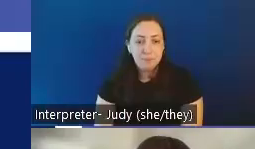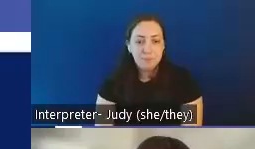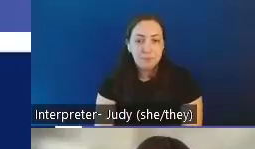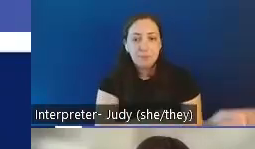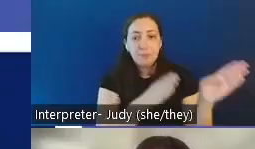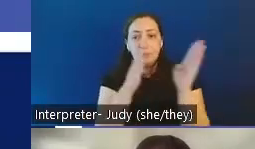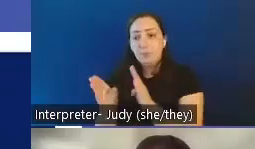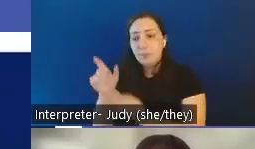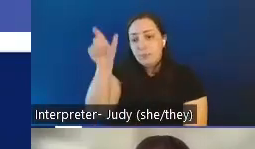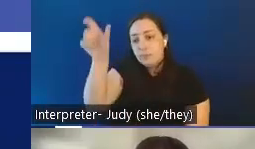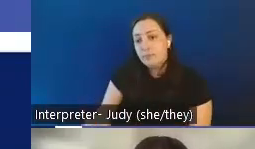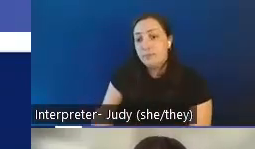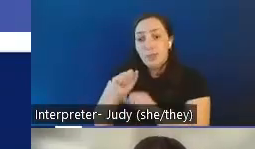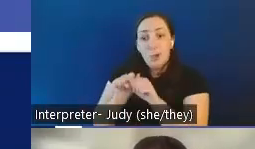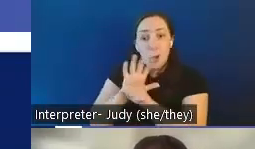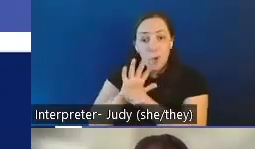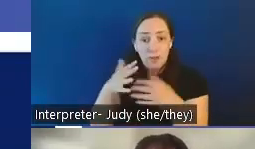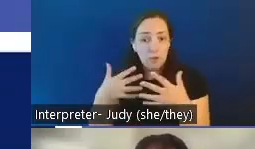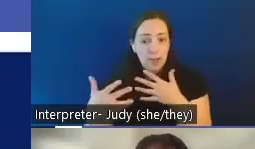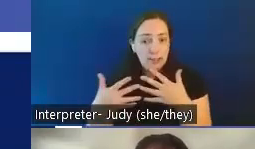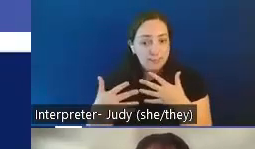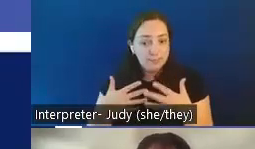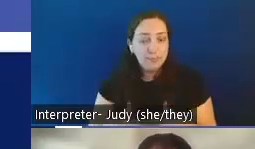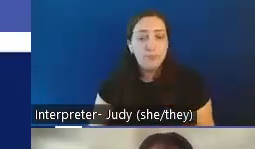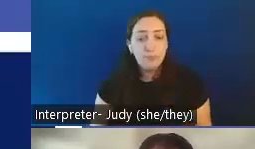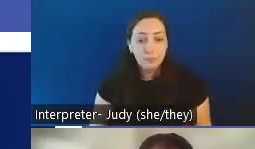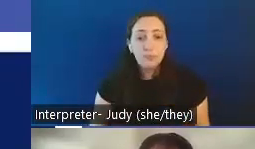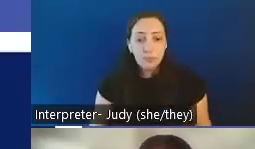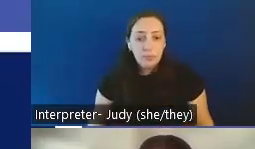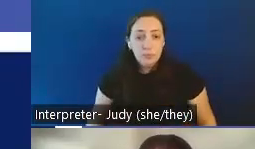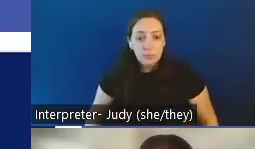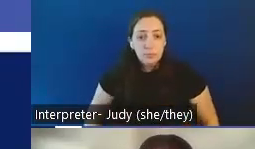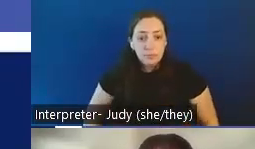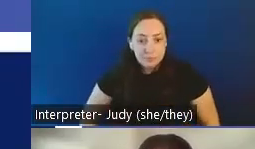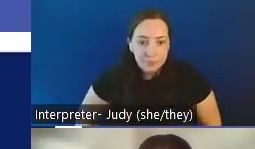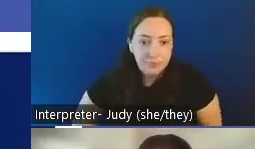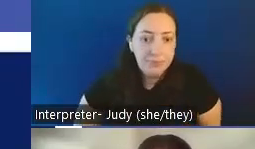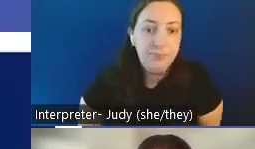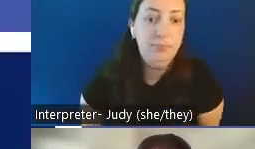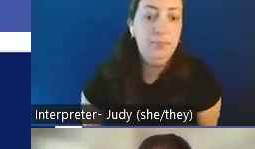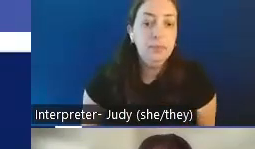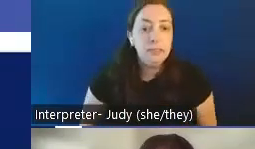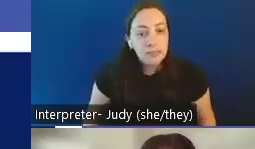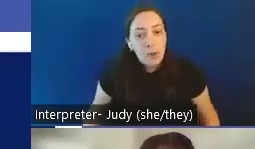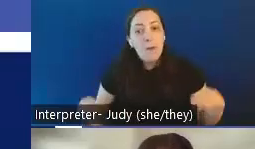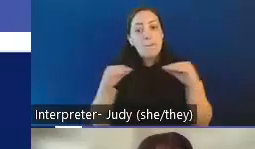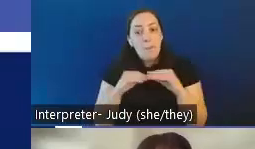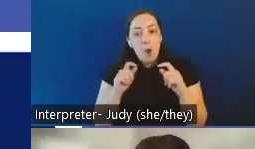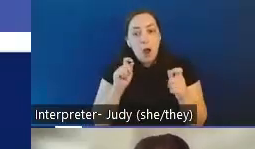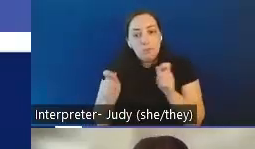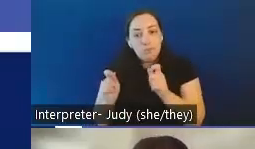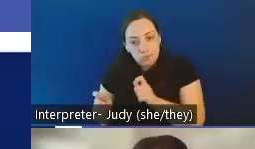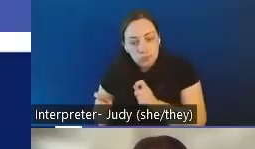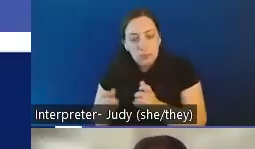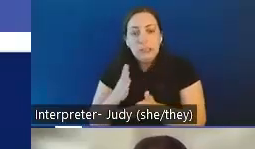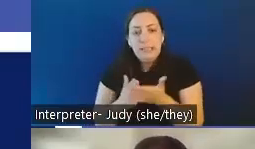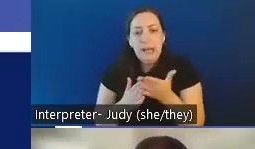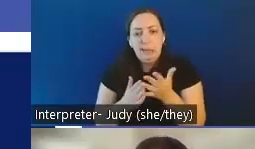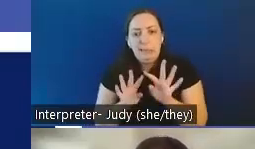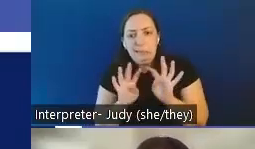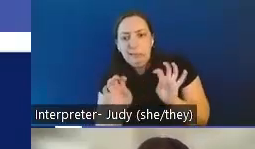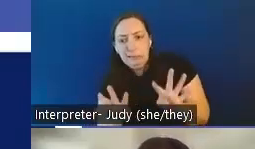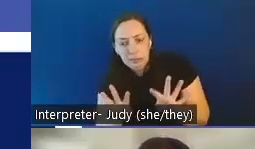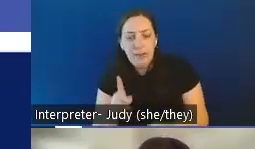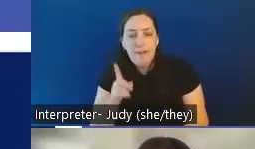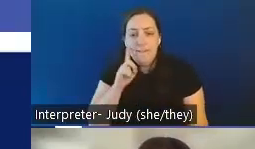last column on this table, which is the gray column. There have been more changes, and there's still some unknowns for